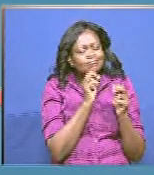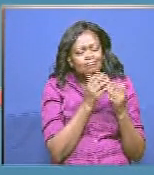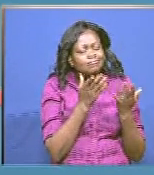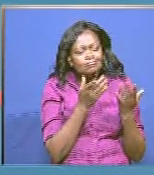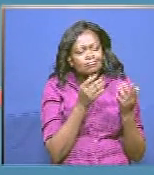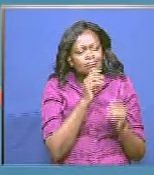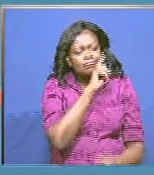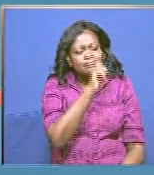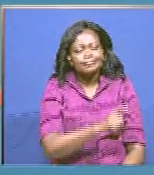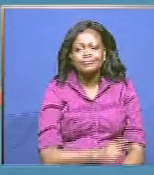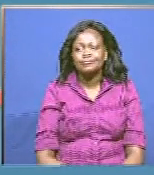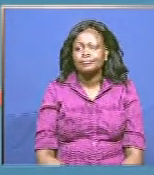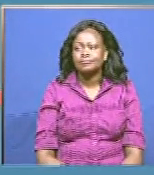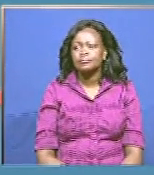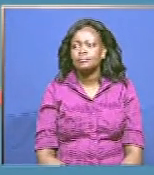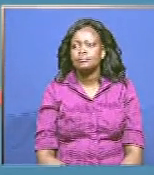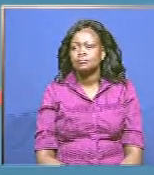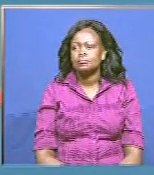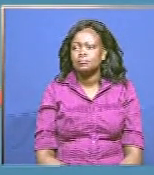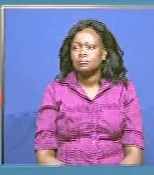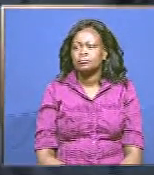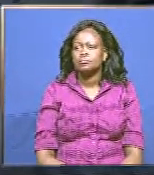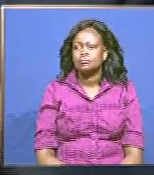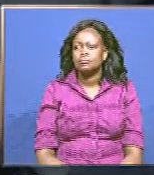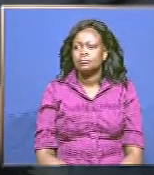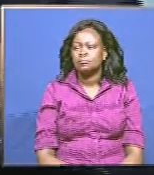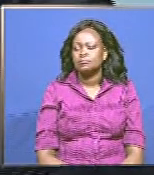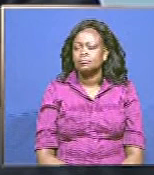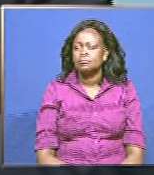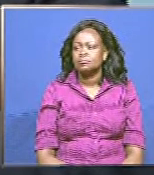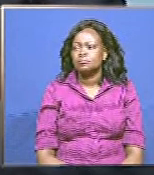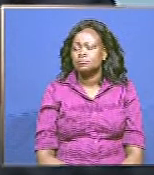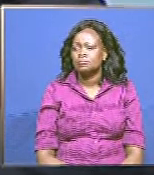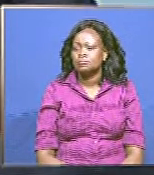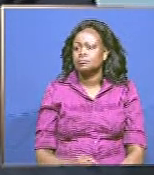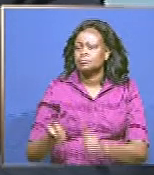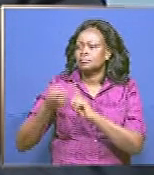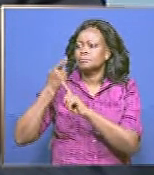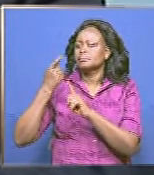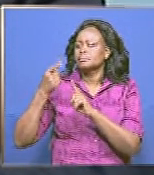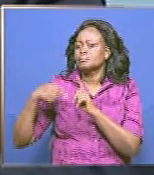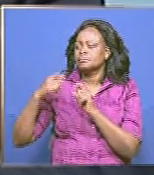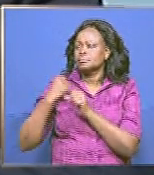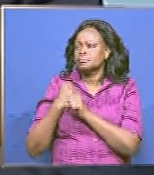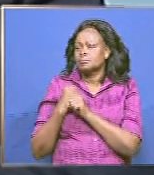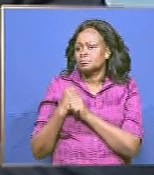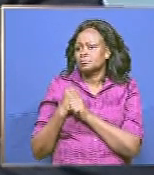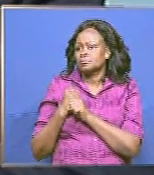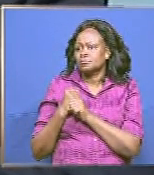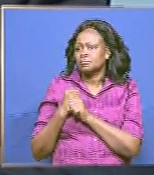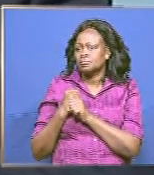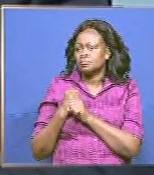a county in terms of boosting development? First of all, we did the JKP, the